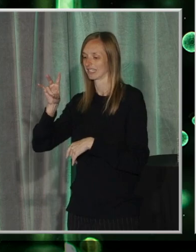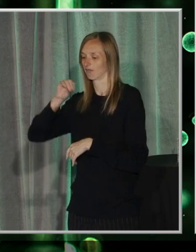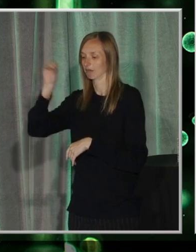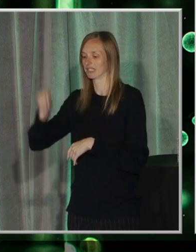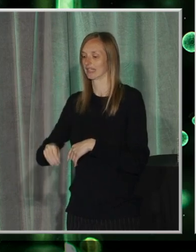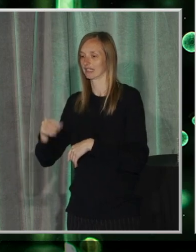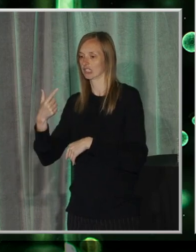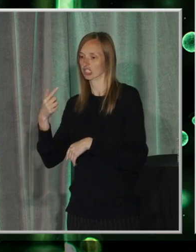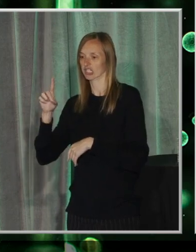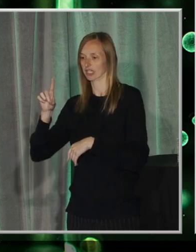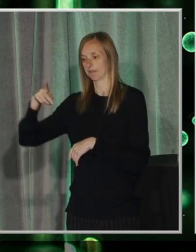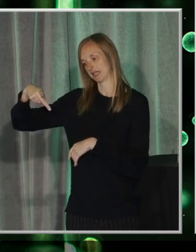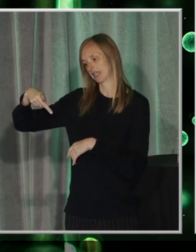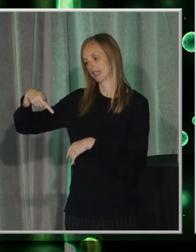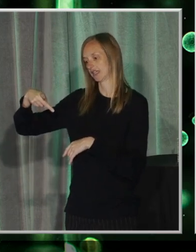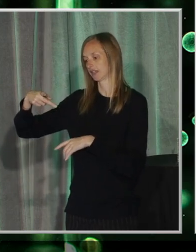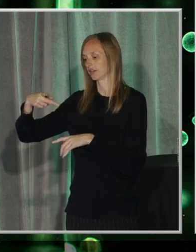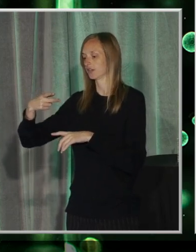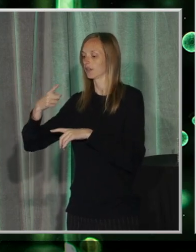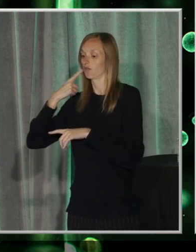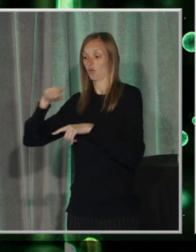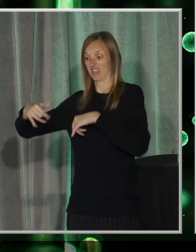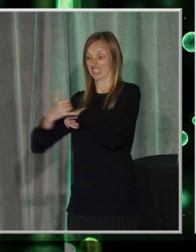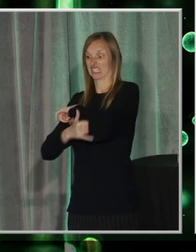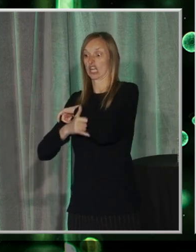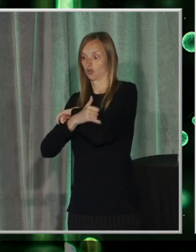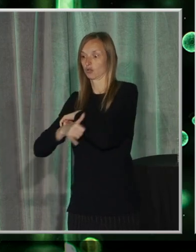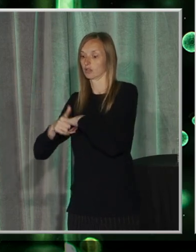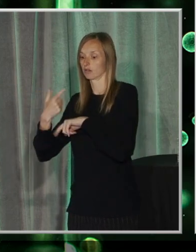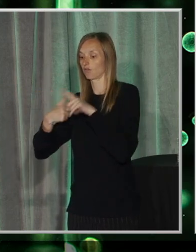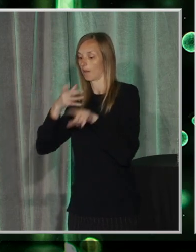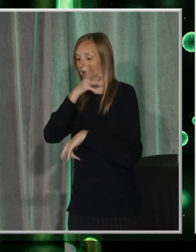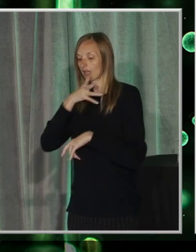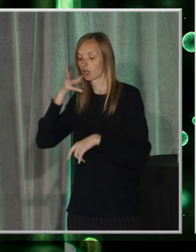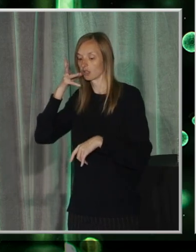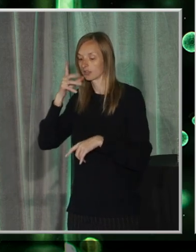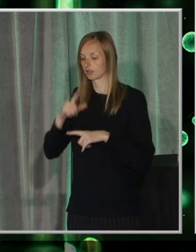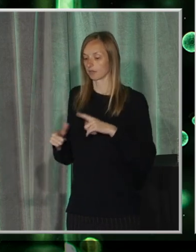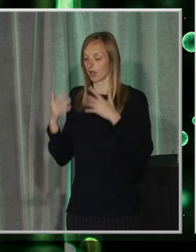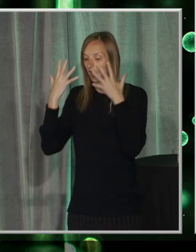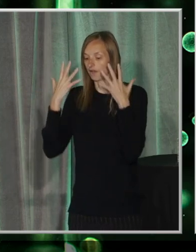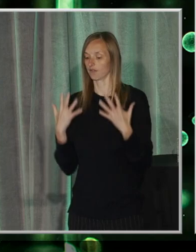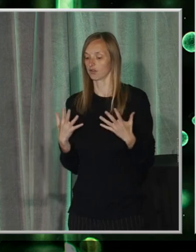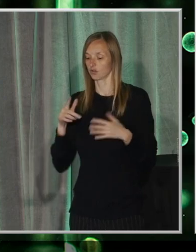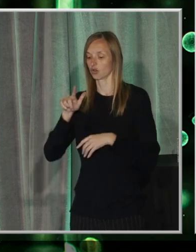27% to the GDP of the country. But unfortunately,